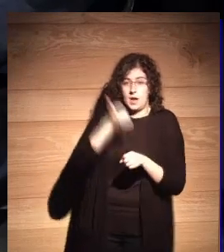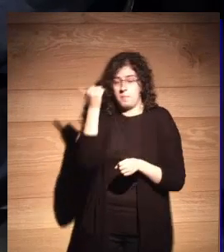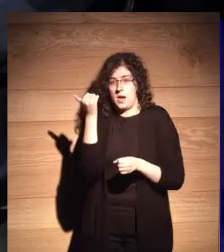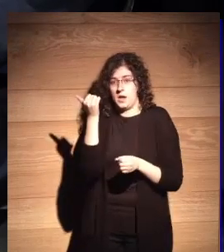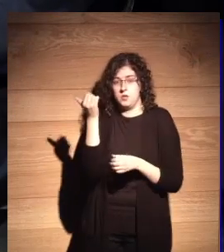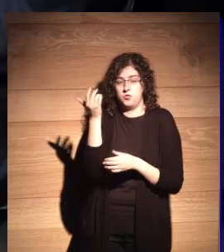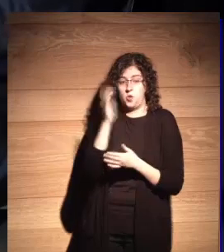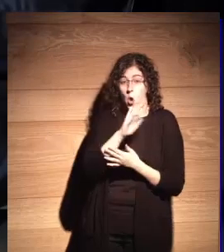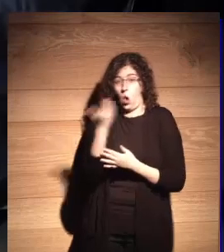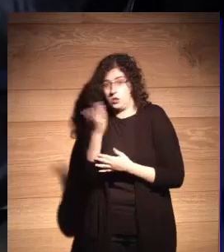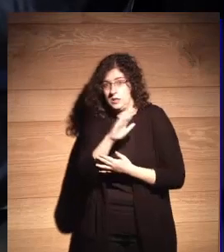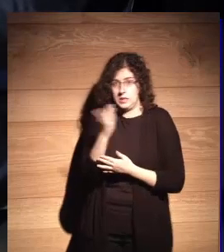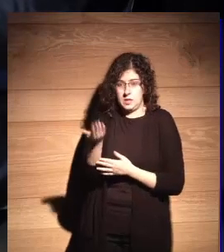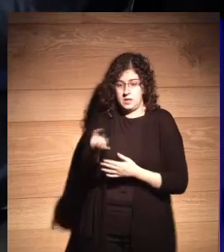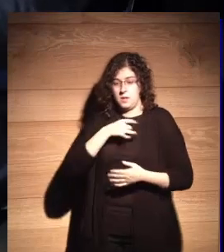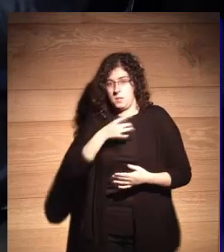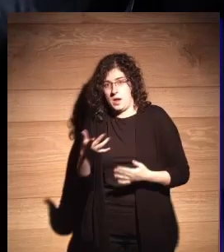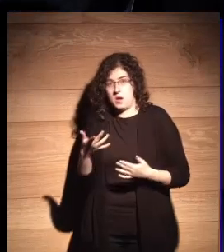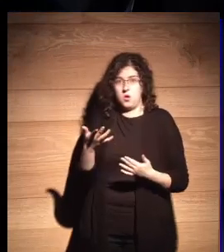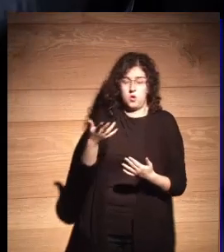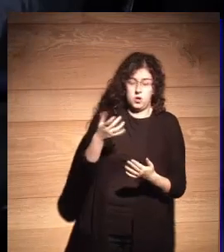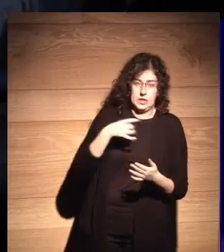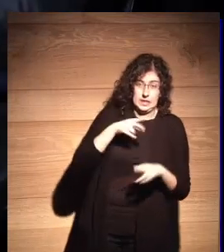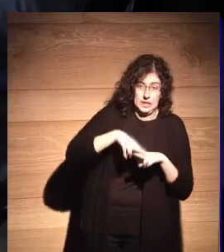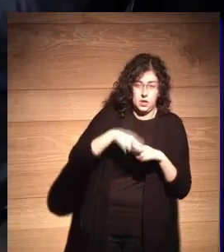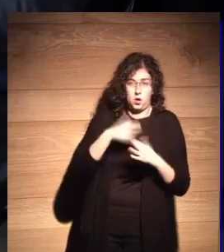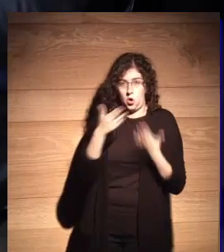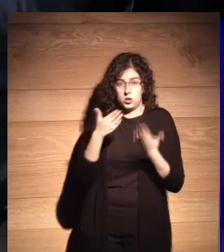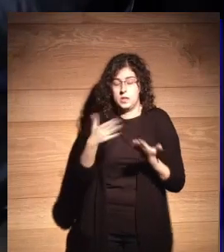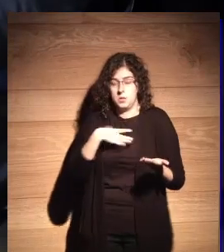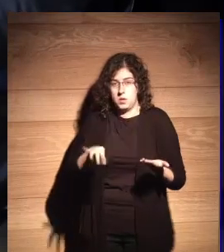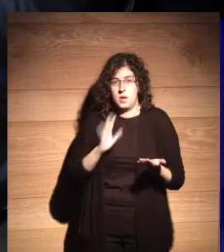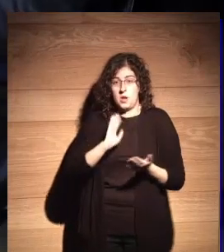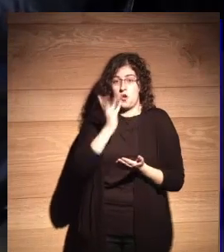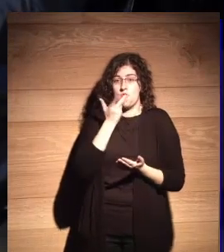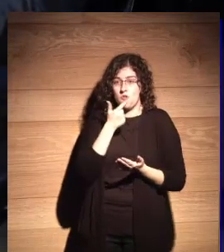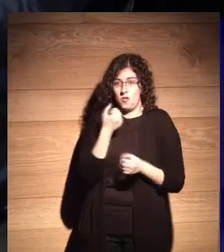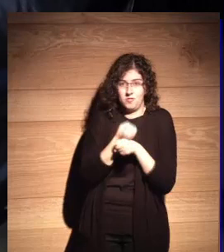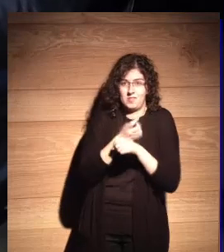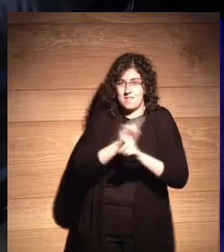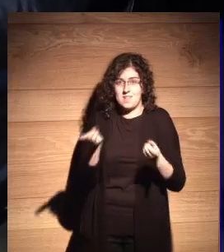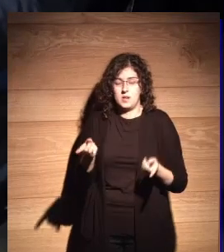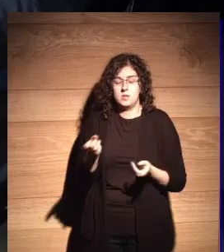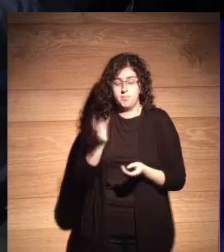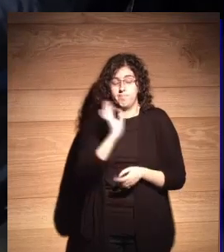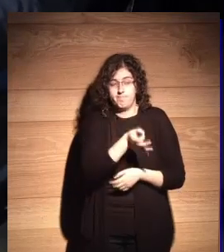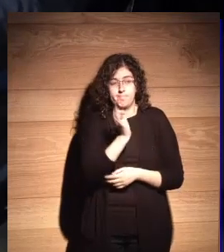right? Yeah. So, but again, I have the utmost respect